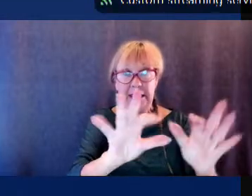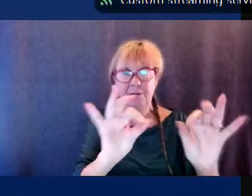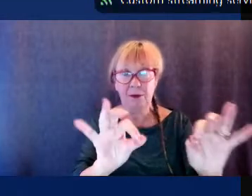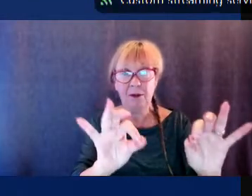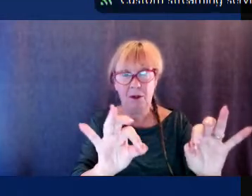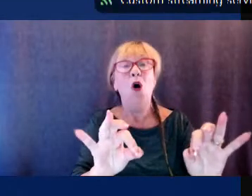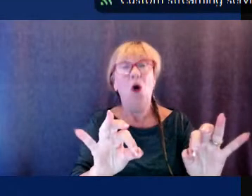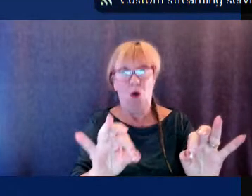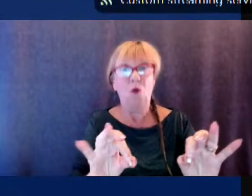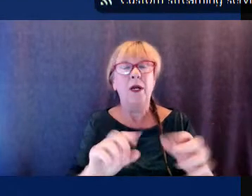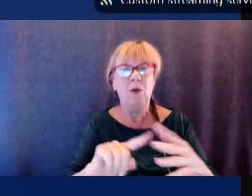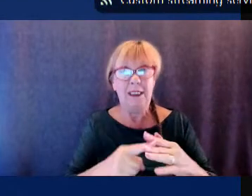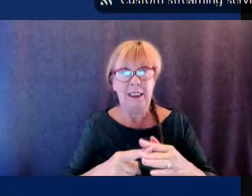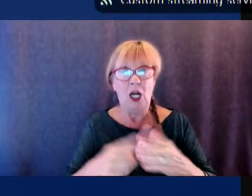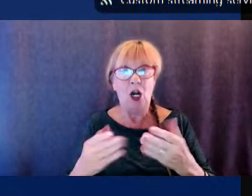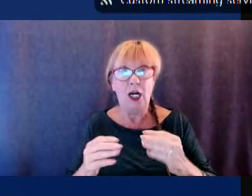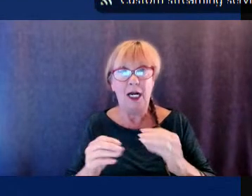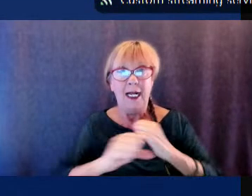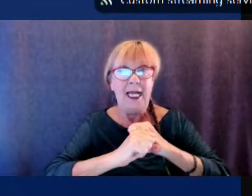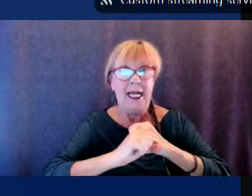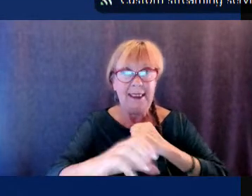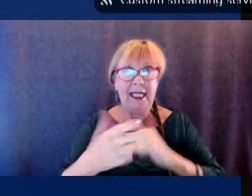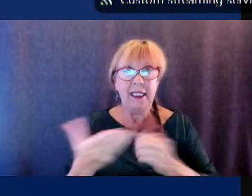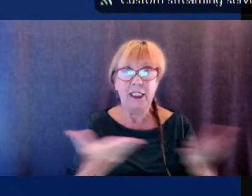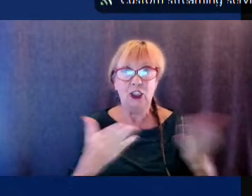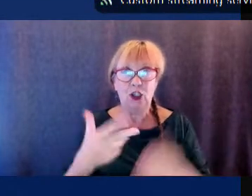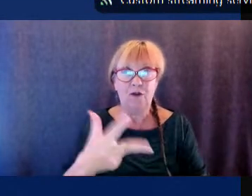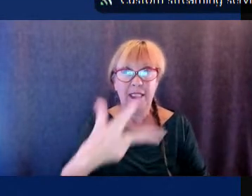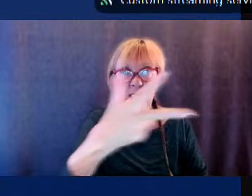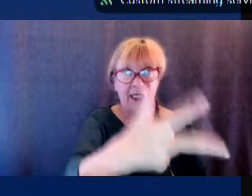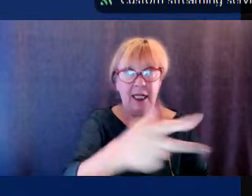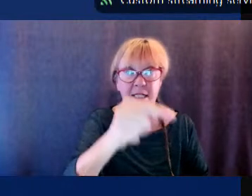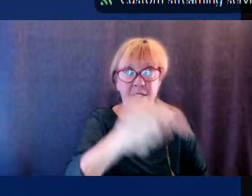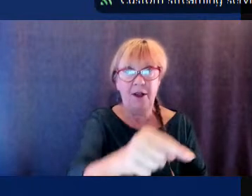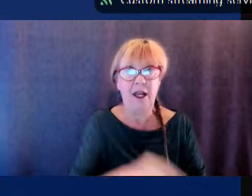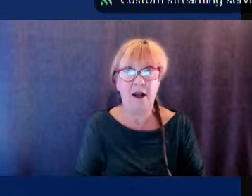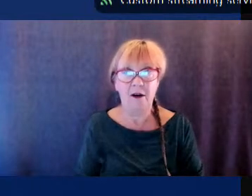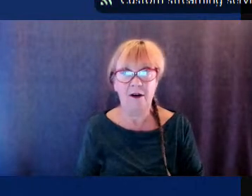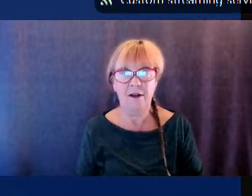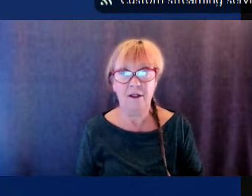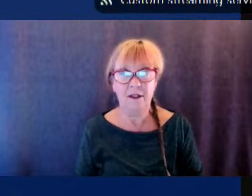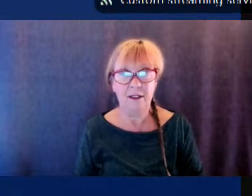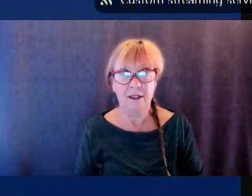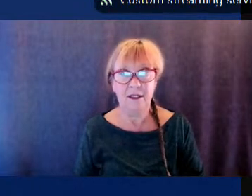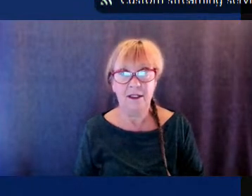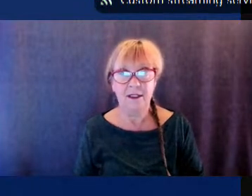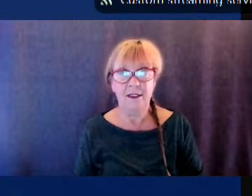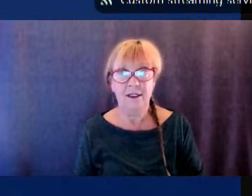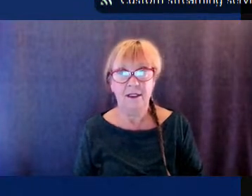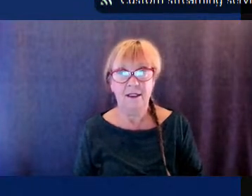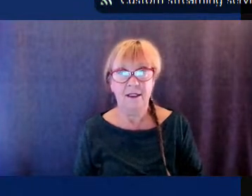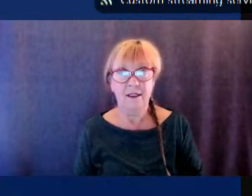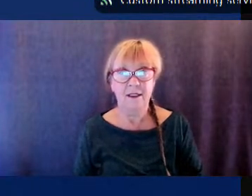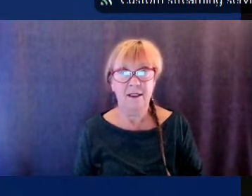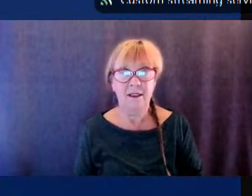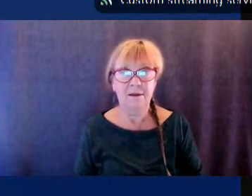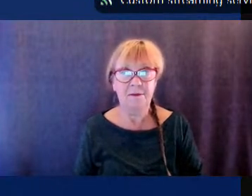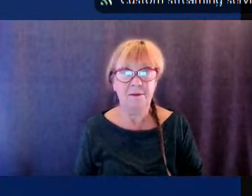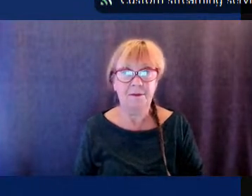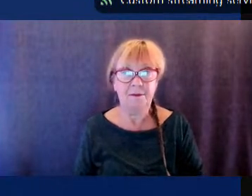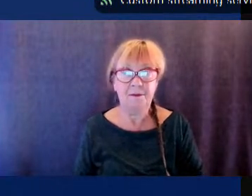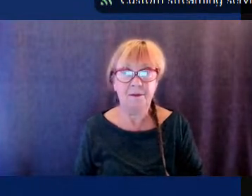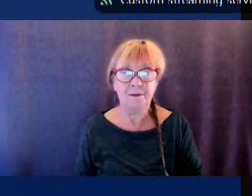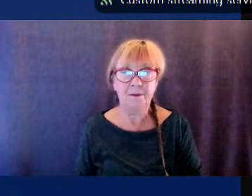slide, please. This is the metro microzone for the Altadena, Pasadena, Sierra Madre service